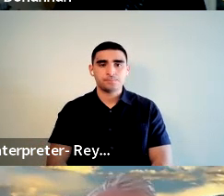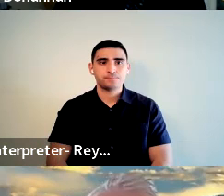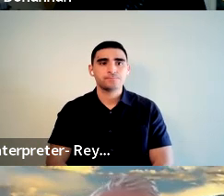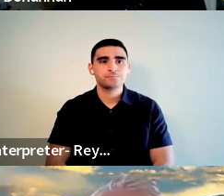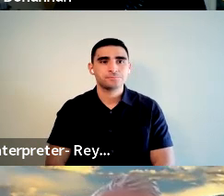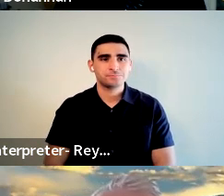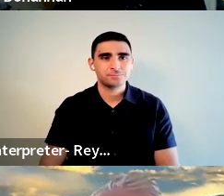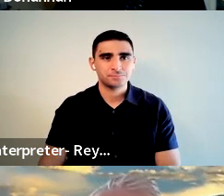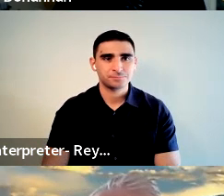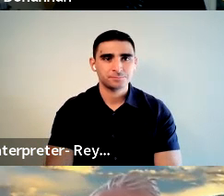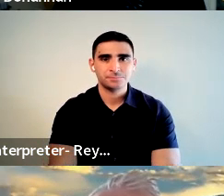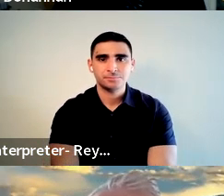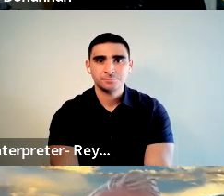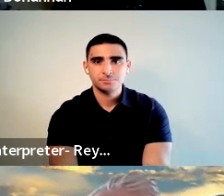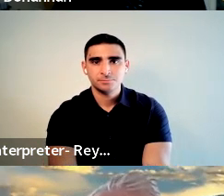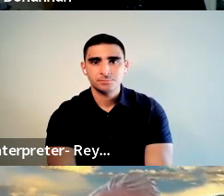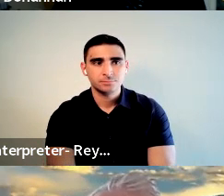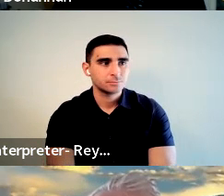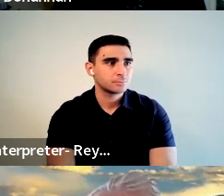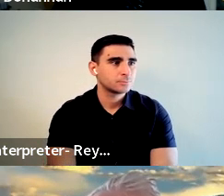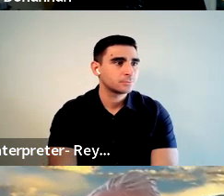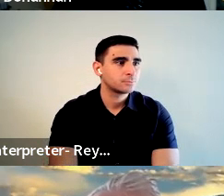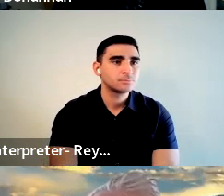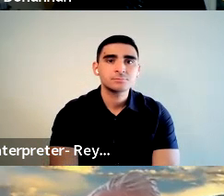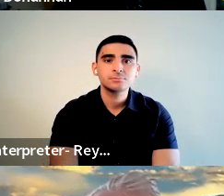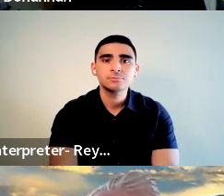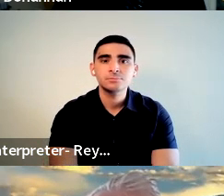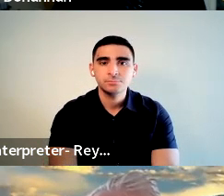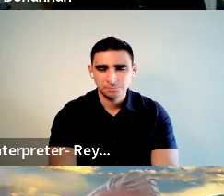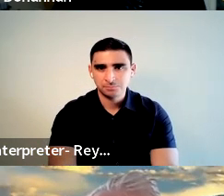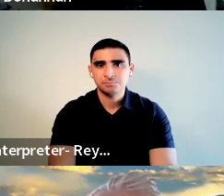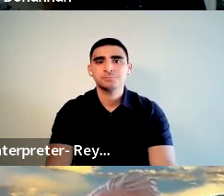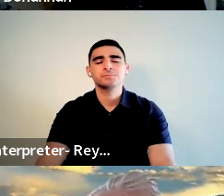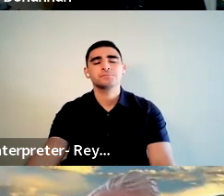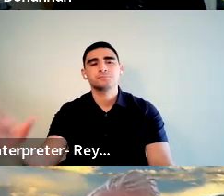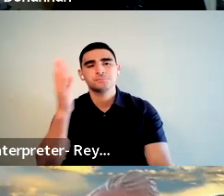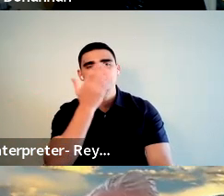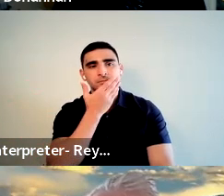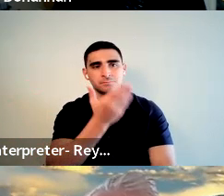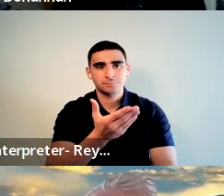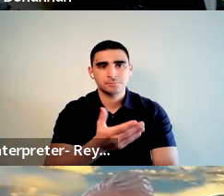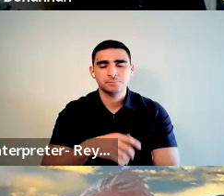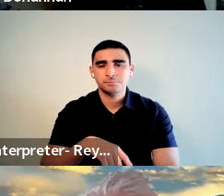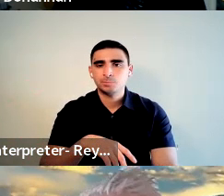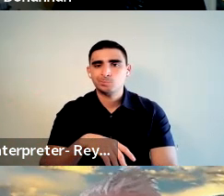Thank you. And I apologize, we may have gotten the wrong